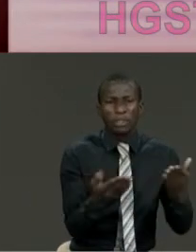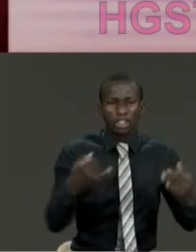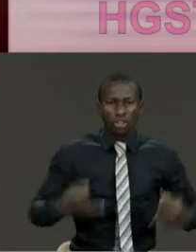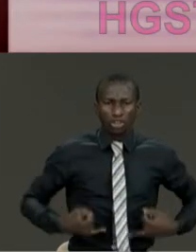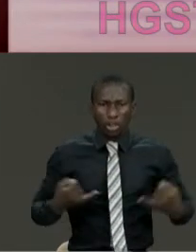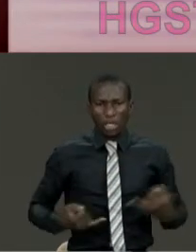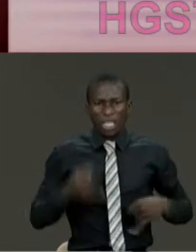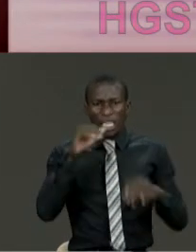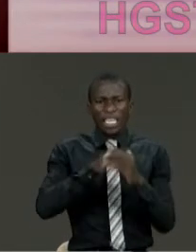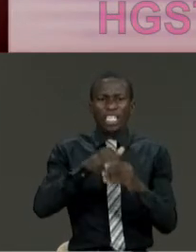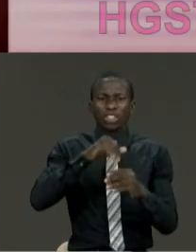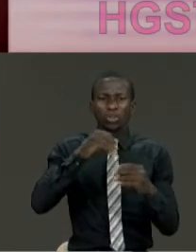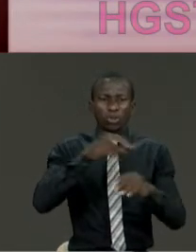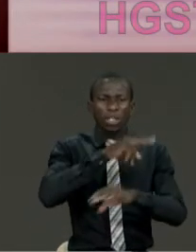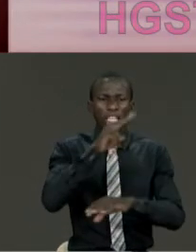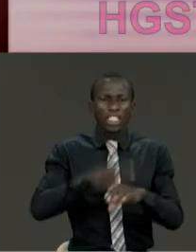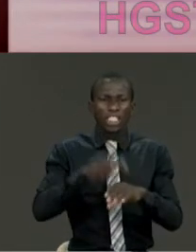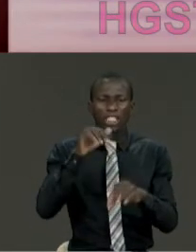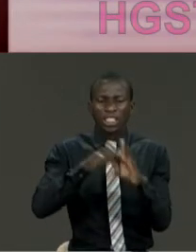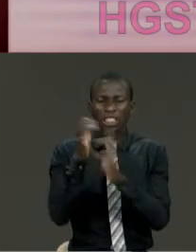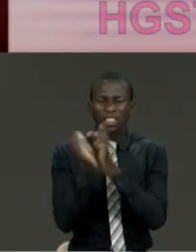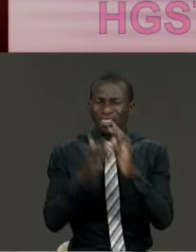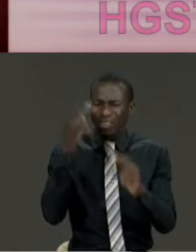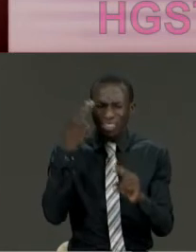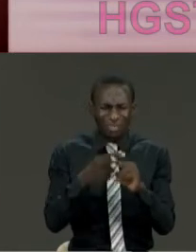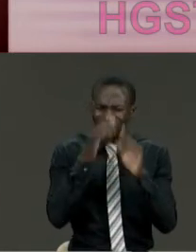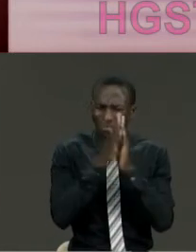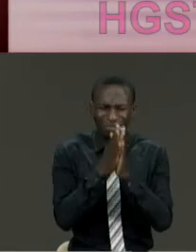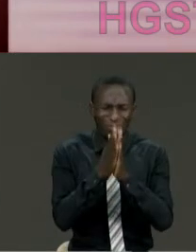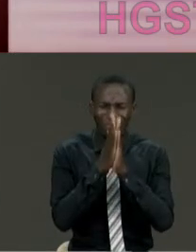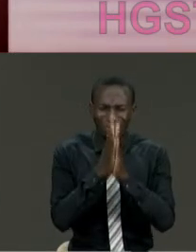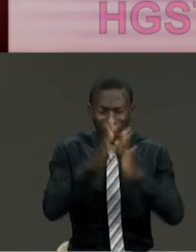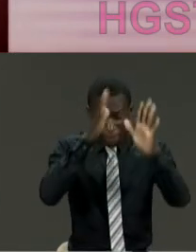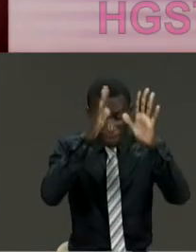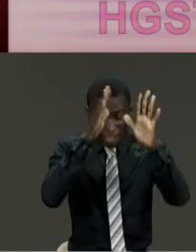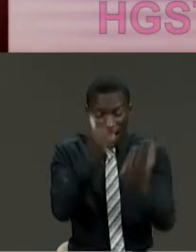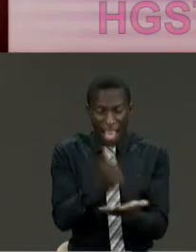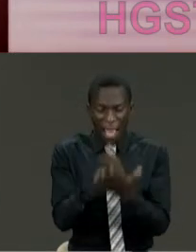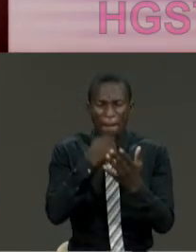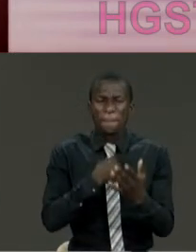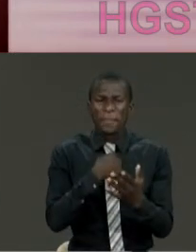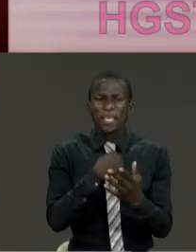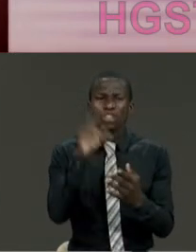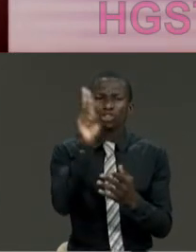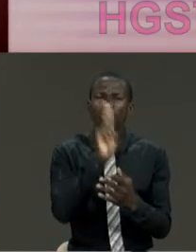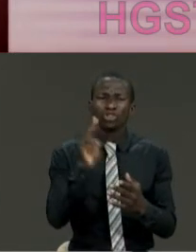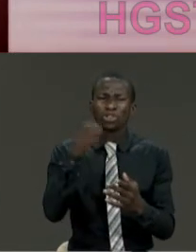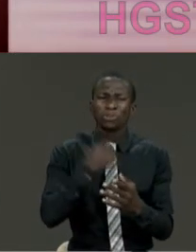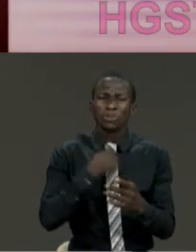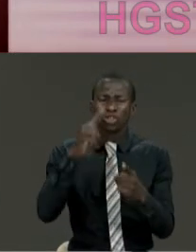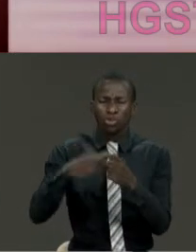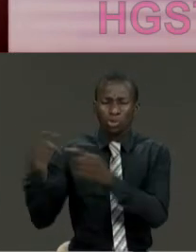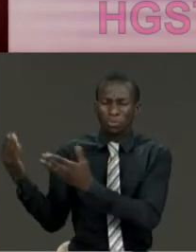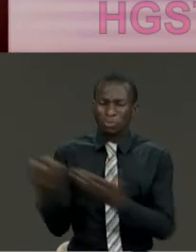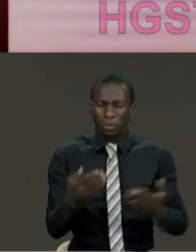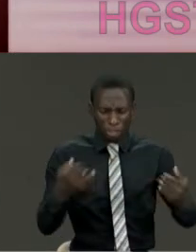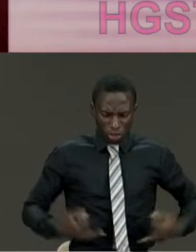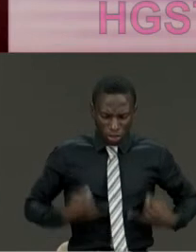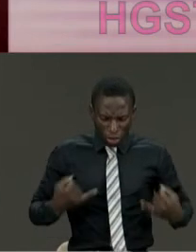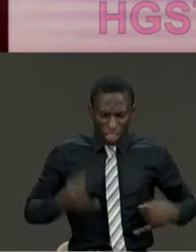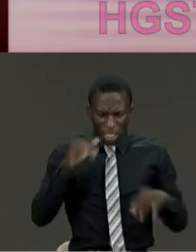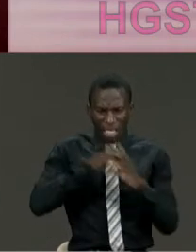and use me to bring joy to nation in Jesus' name. Father, help me and use me to bring joy to nation in the name